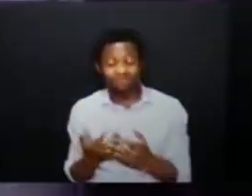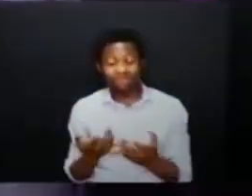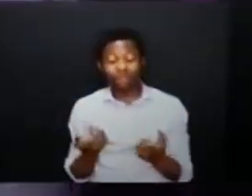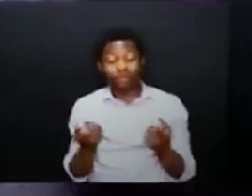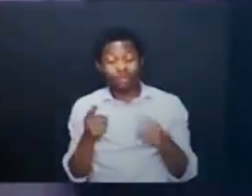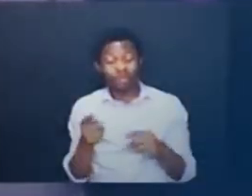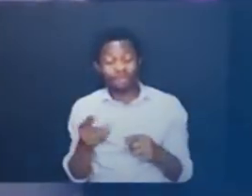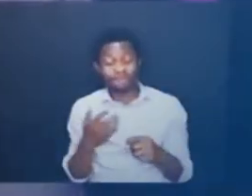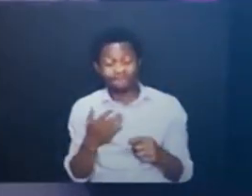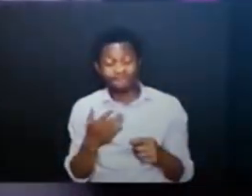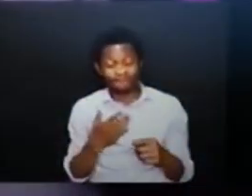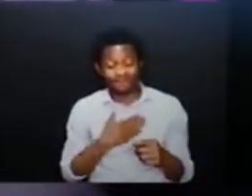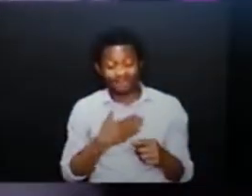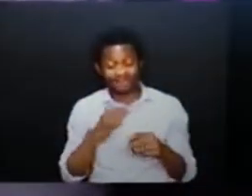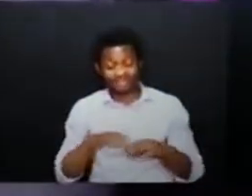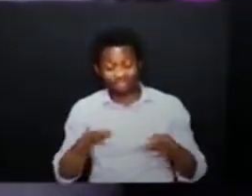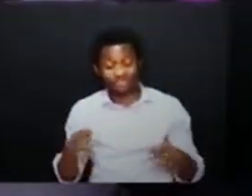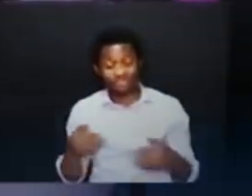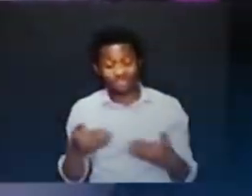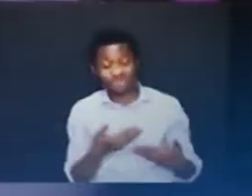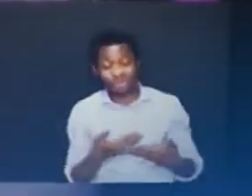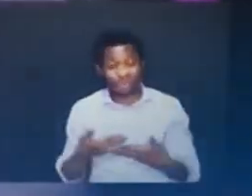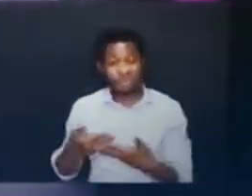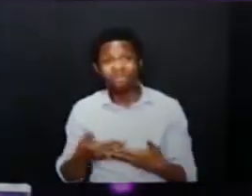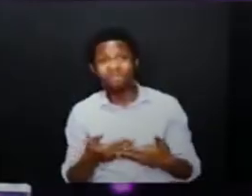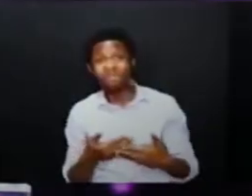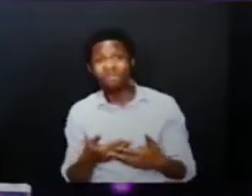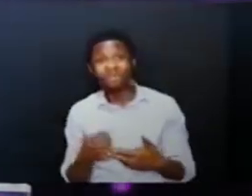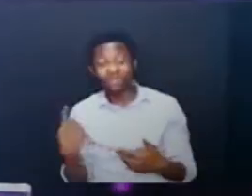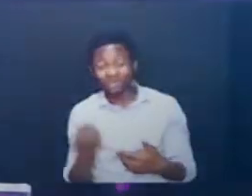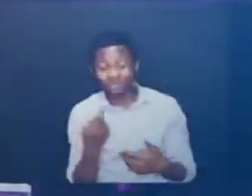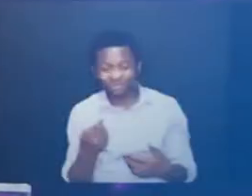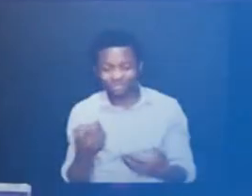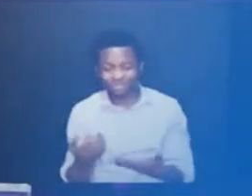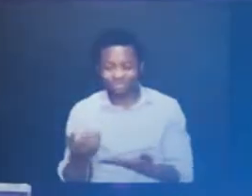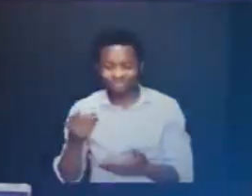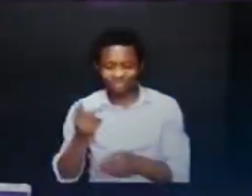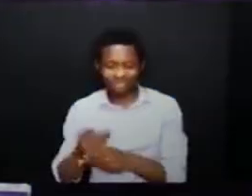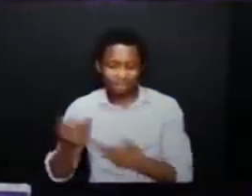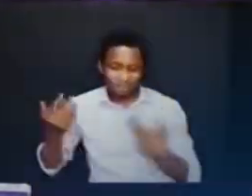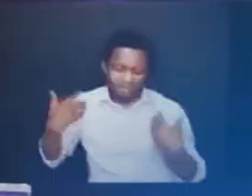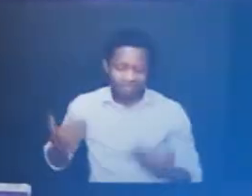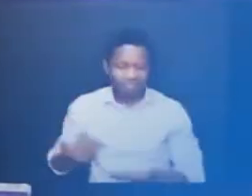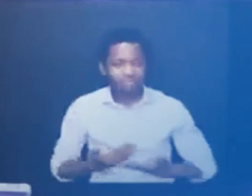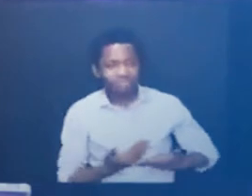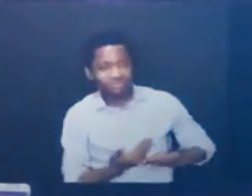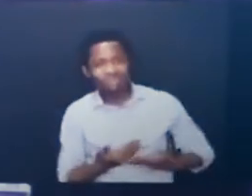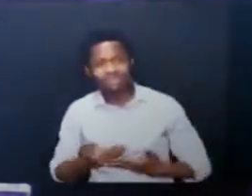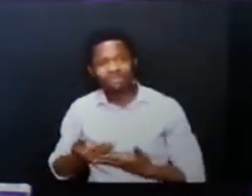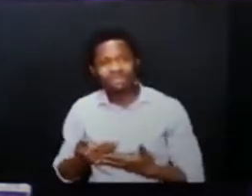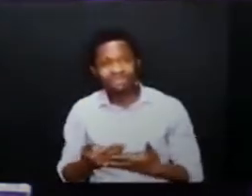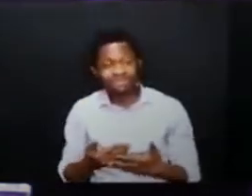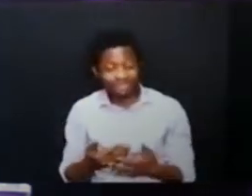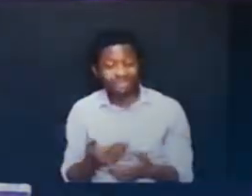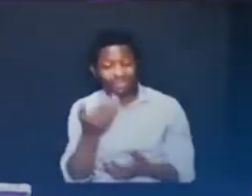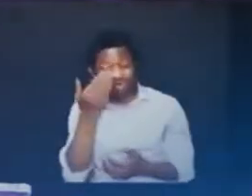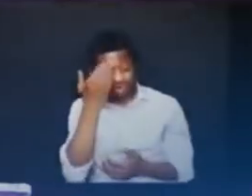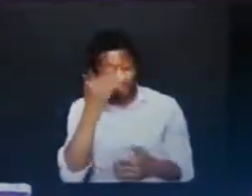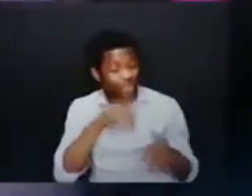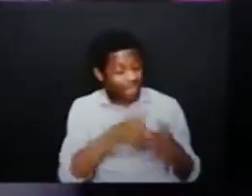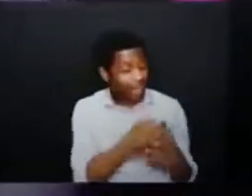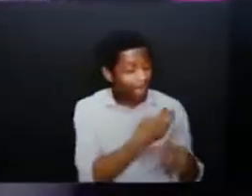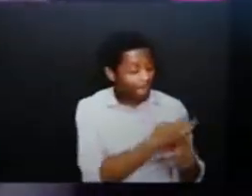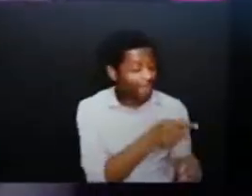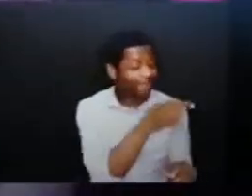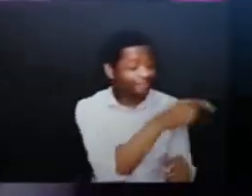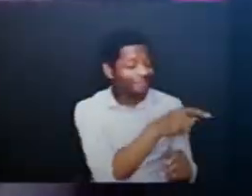are babies and toddlers, I always carry them at my back. And sometimes, you know how to make this one sleep and how